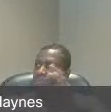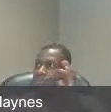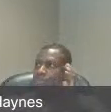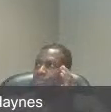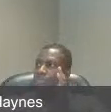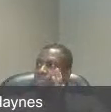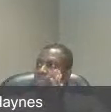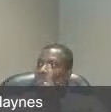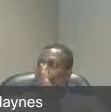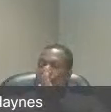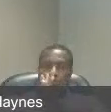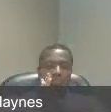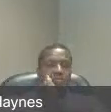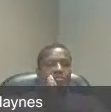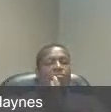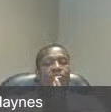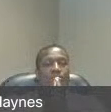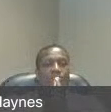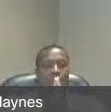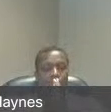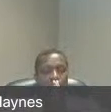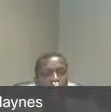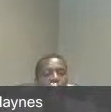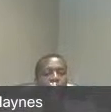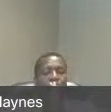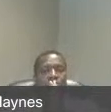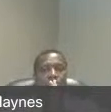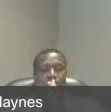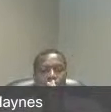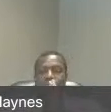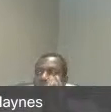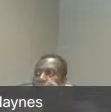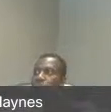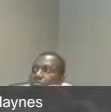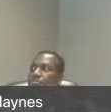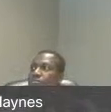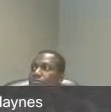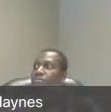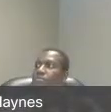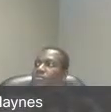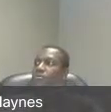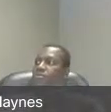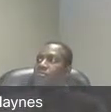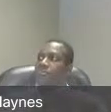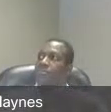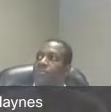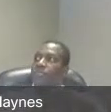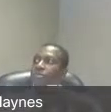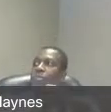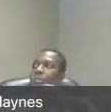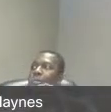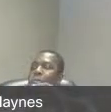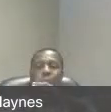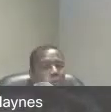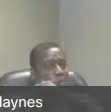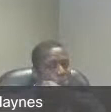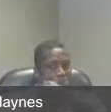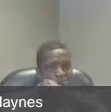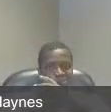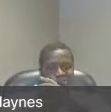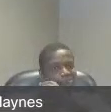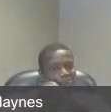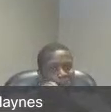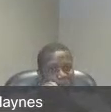consent agenda, just so, Director Brooks or Commissioner Brooks could just vote no on it. That's the only reason. So. Okay.